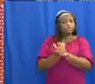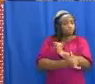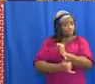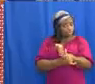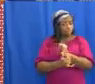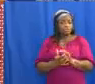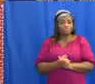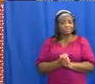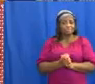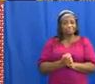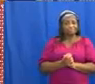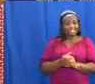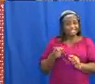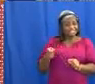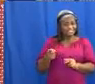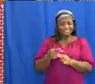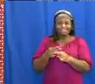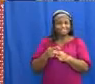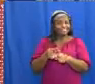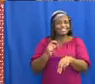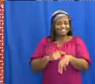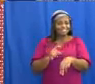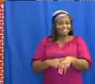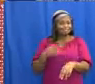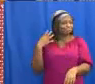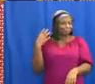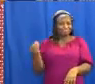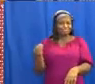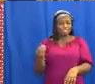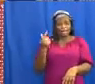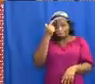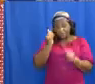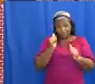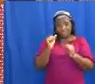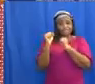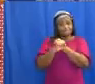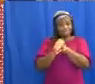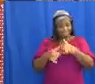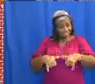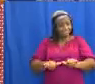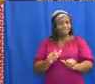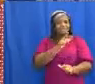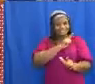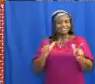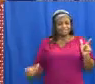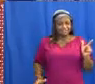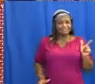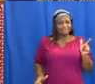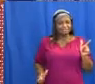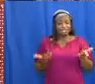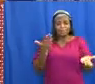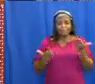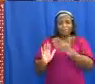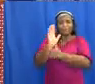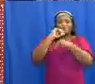This too shall pass, for the battle is still the Lord's. May God bless us all in our